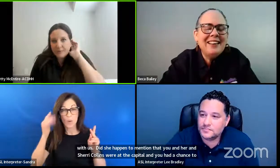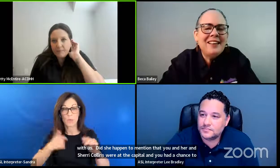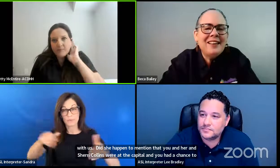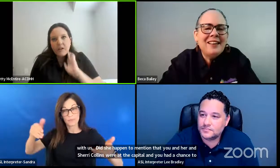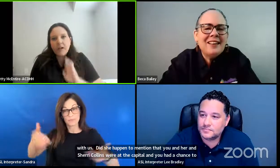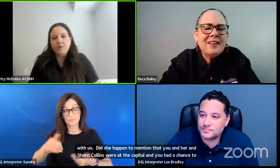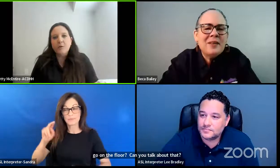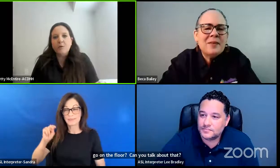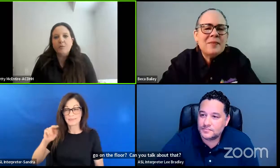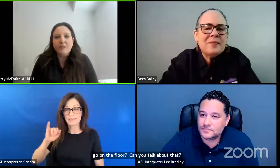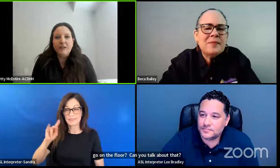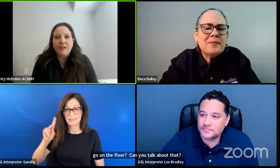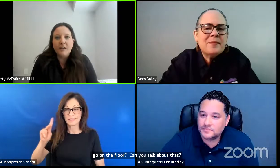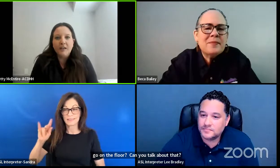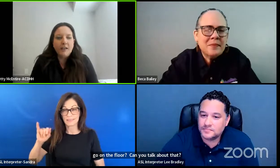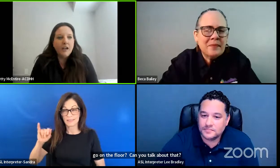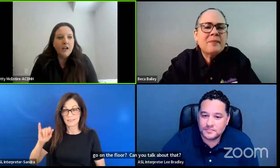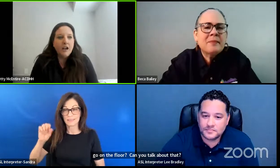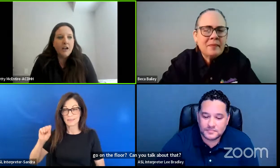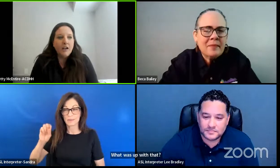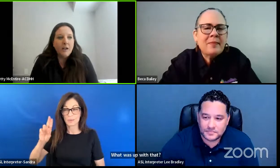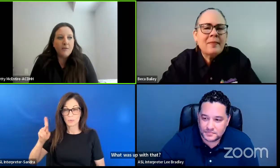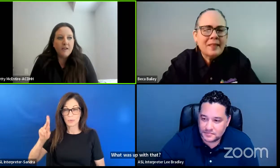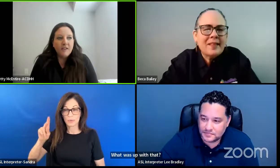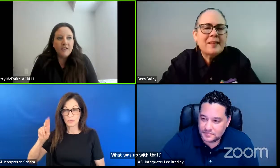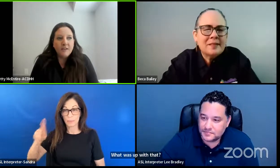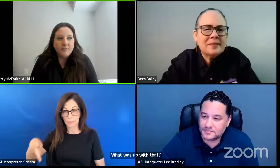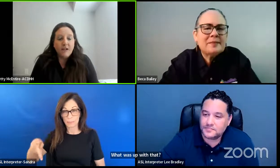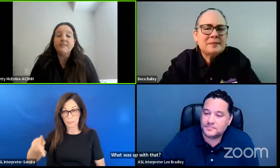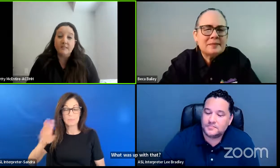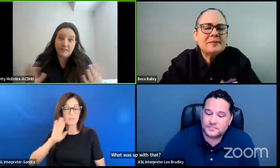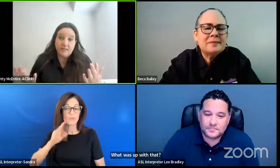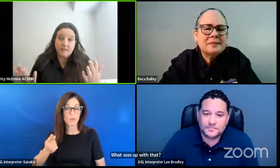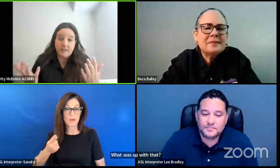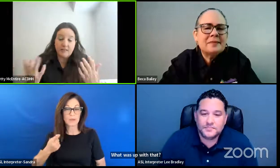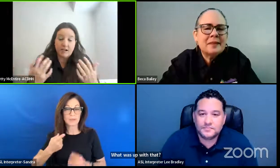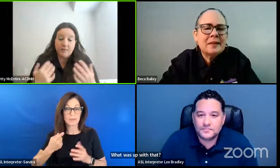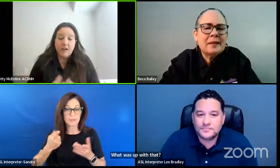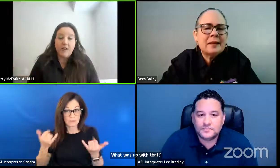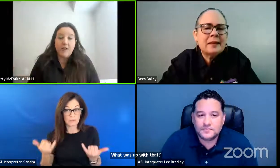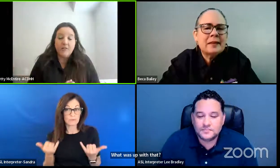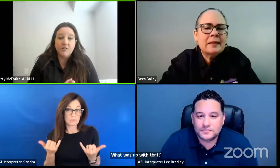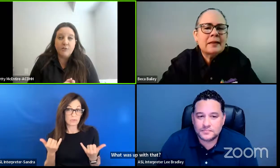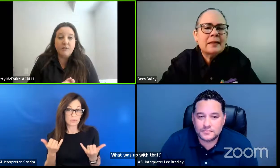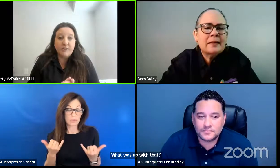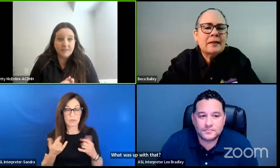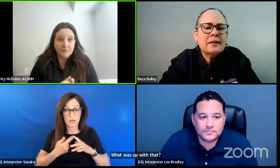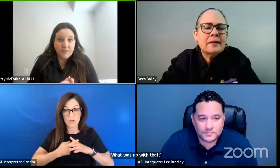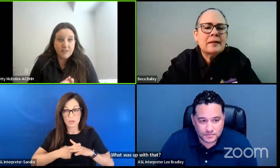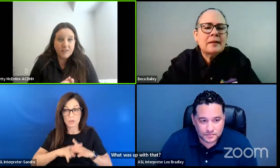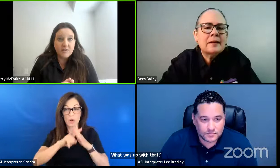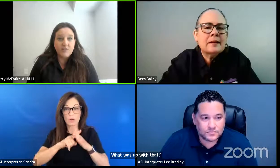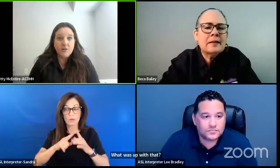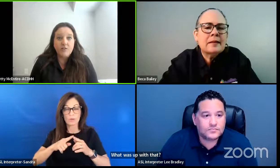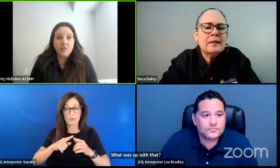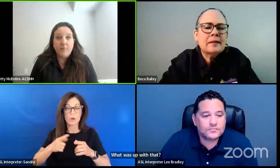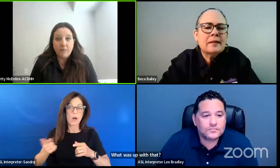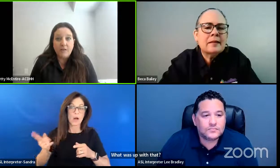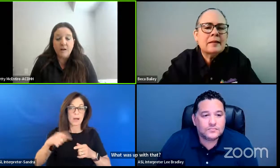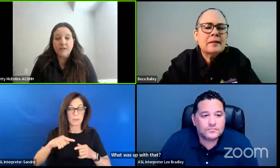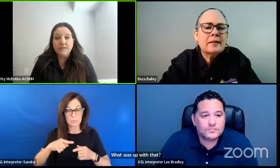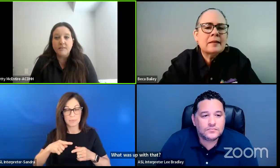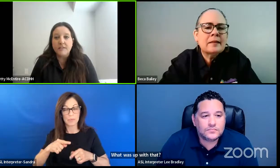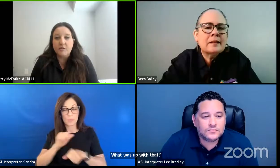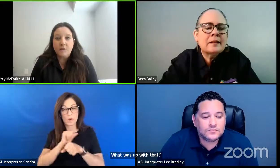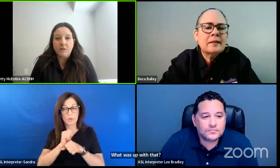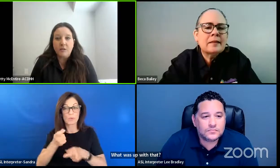Sukup, who will be coming on coming on to replace me as the Director of